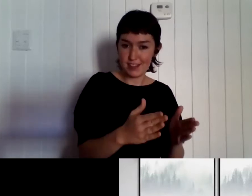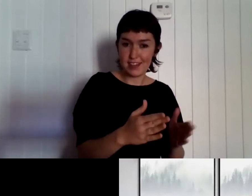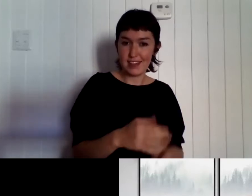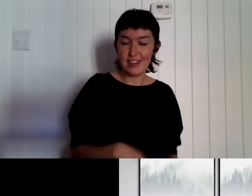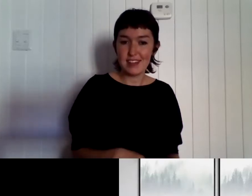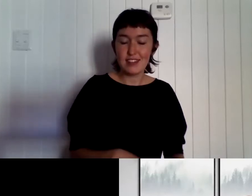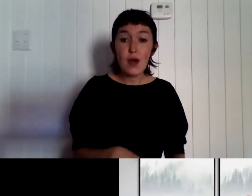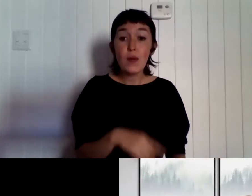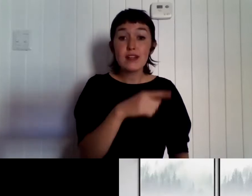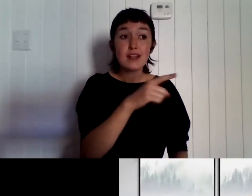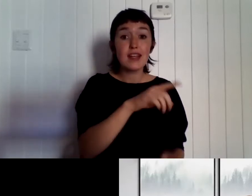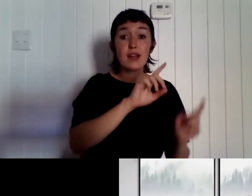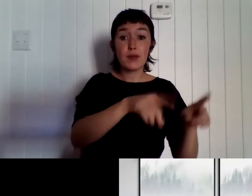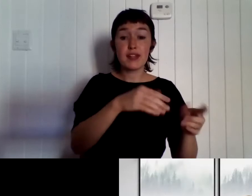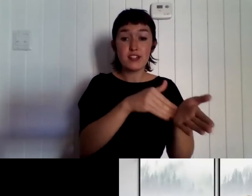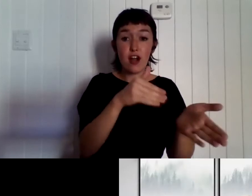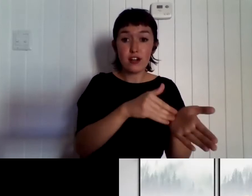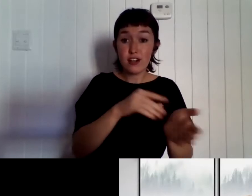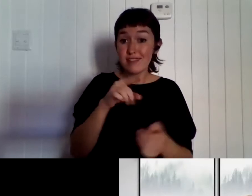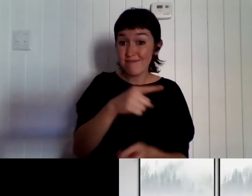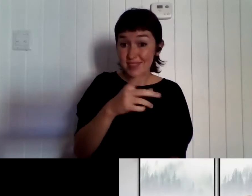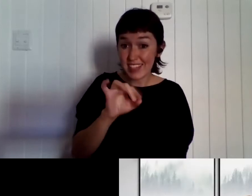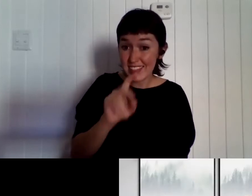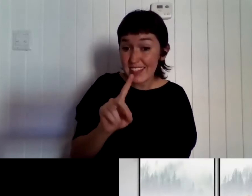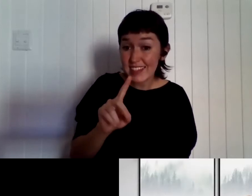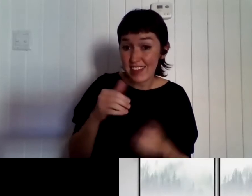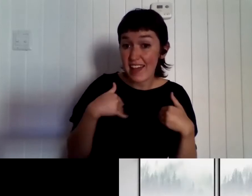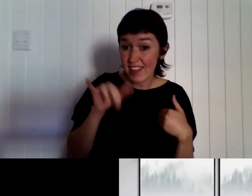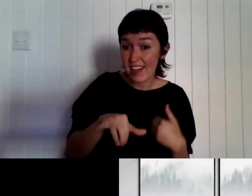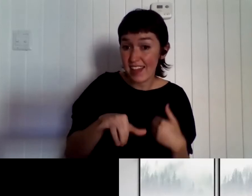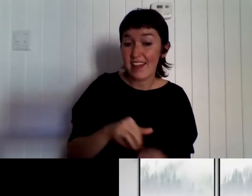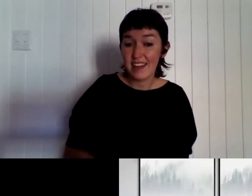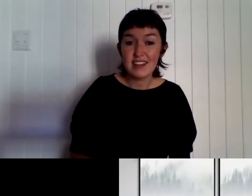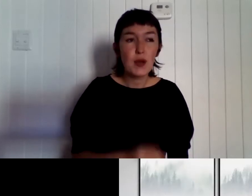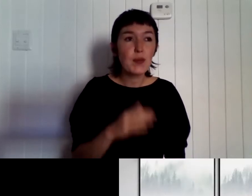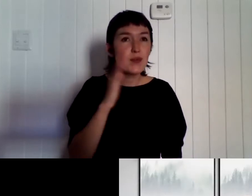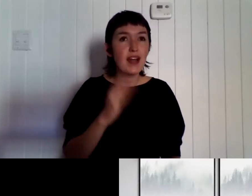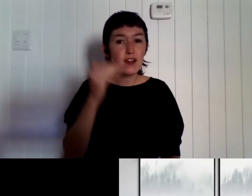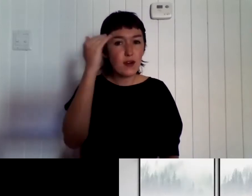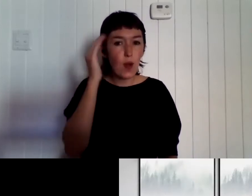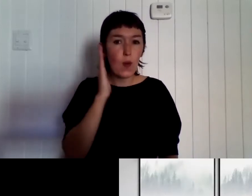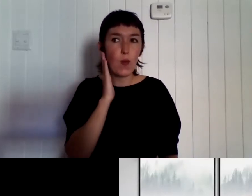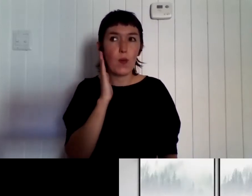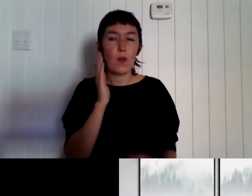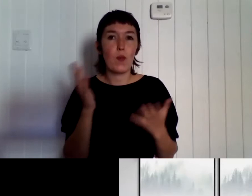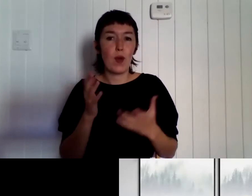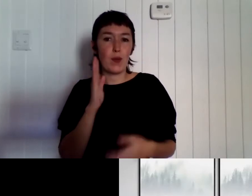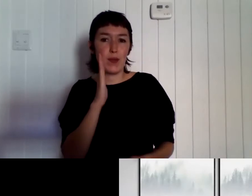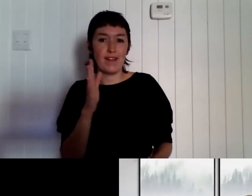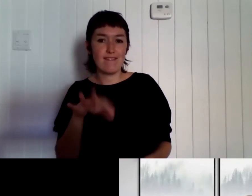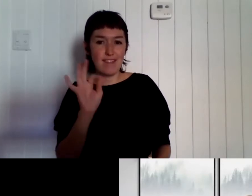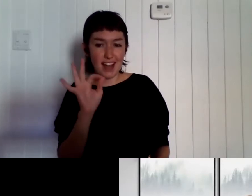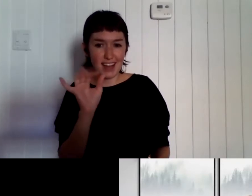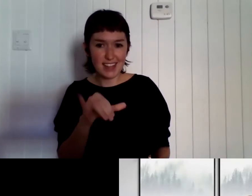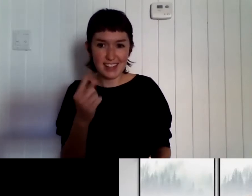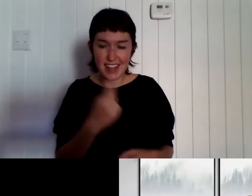did. He had it. So you never know what you're going to find in science. The weird thing, you never know what what's going to happen that day